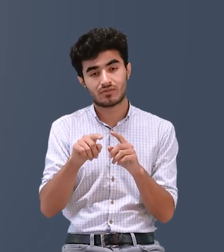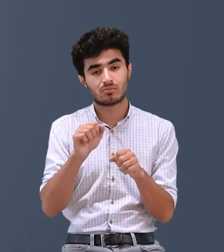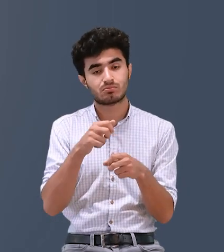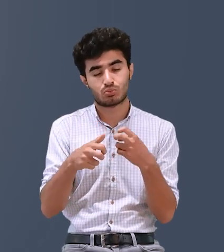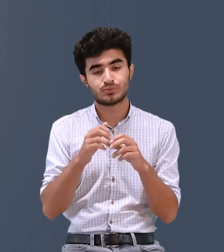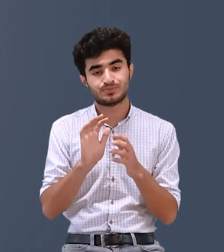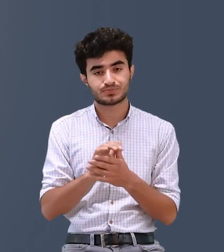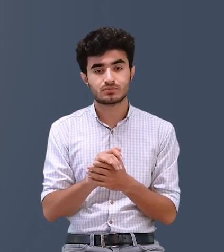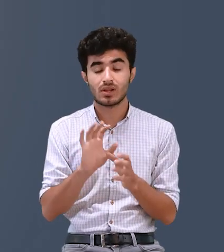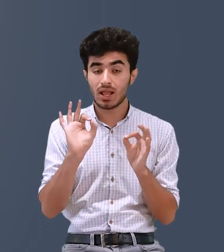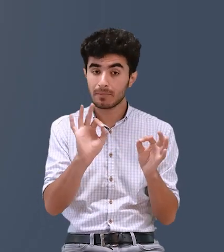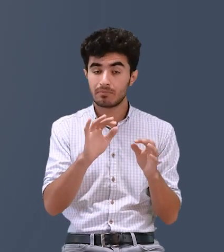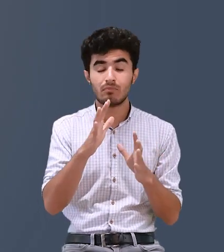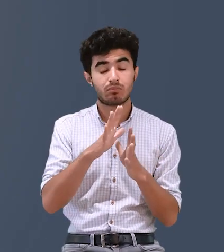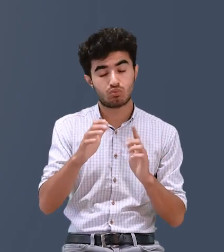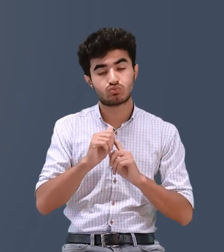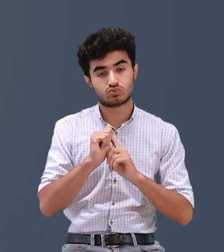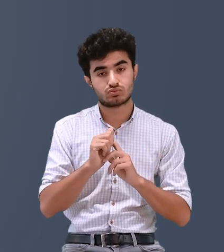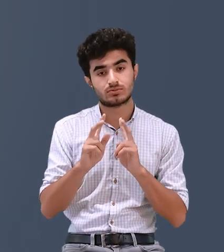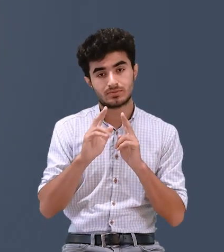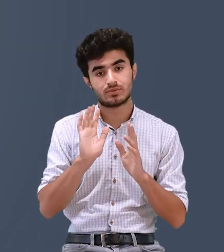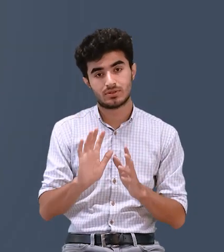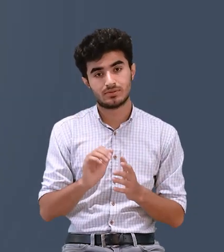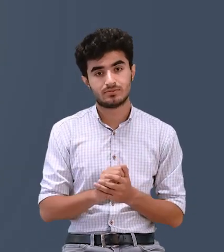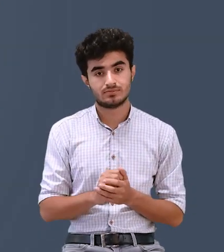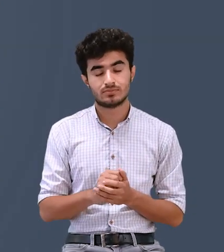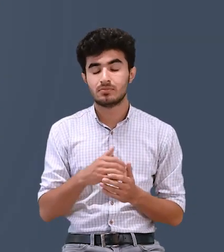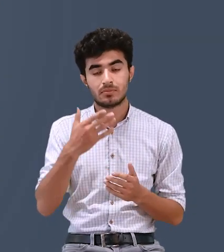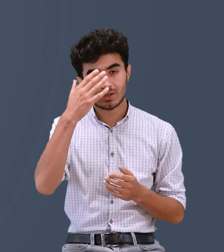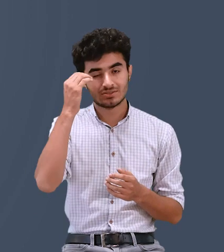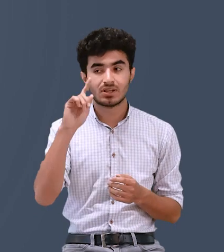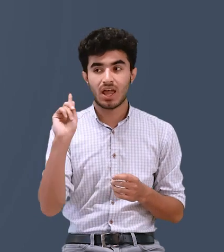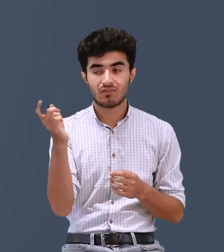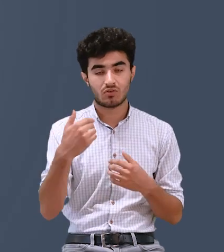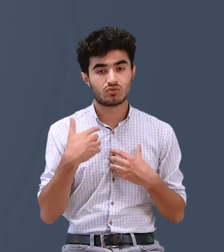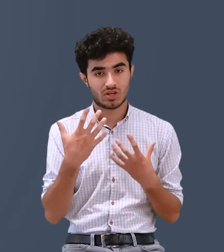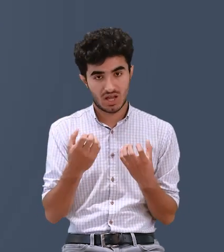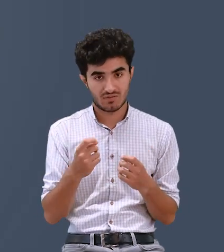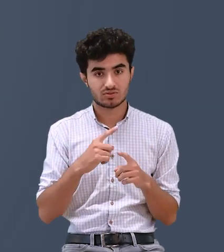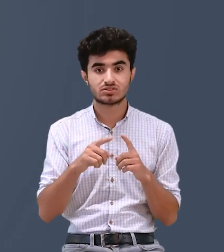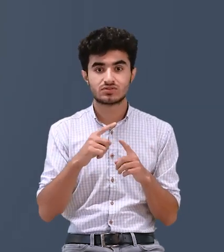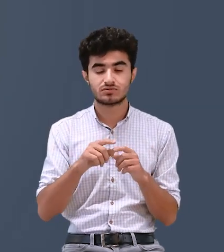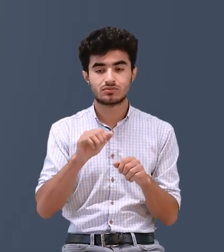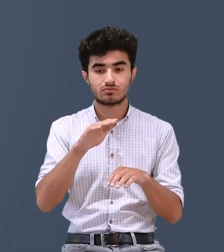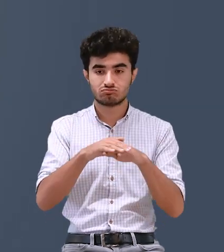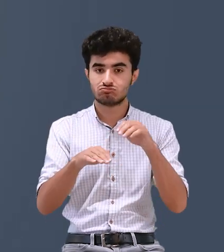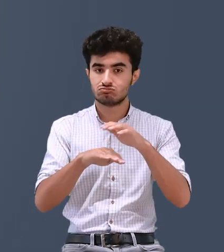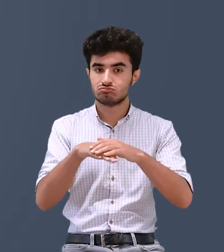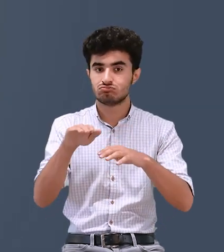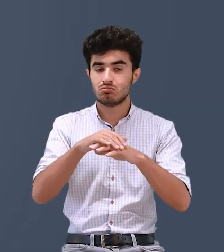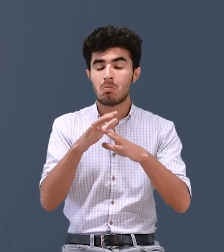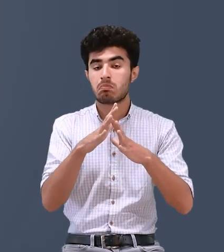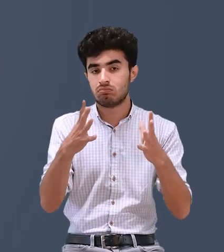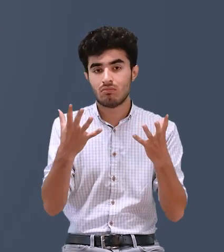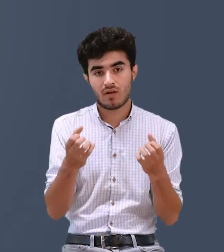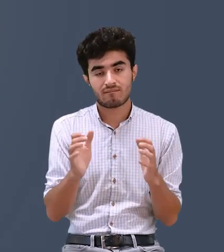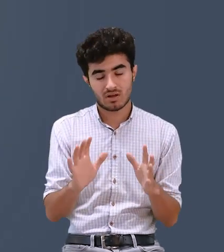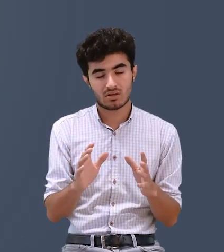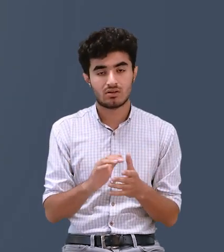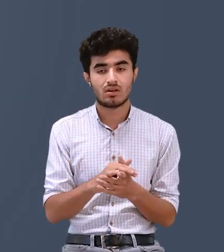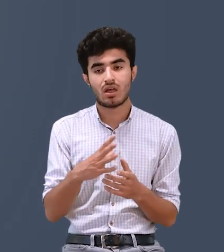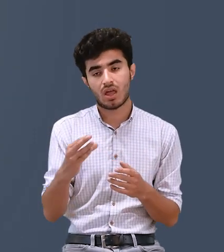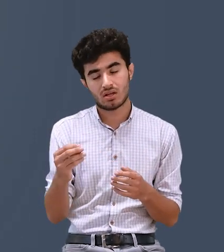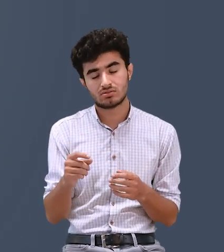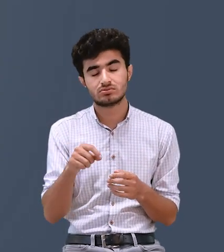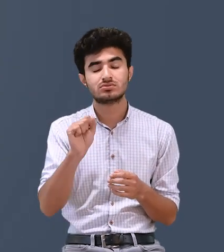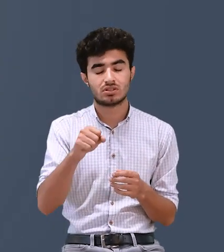So yeah, I think that's definitely something to consider as well. The fact that everything we do has so many layers to